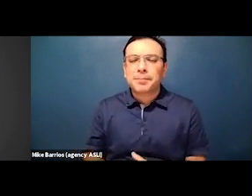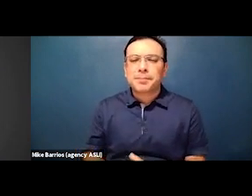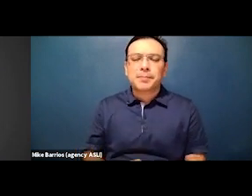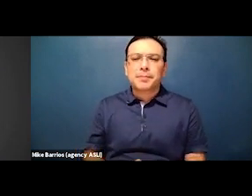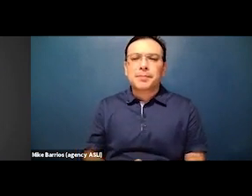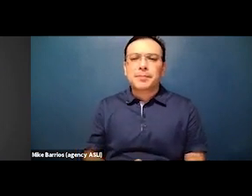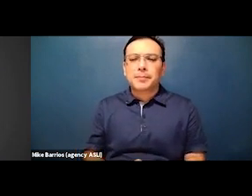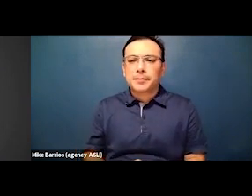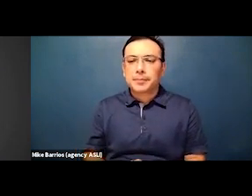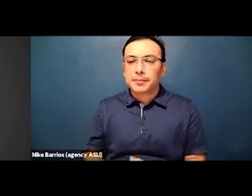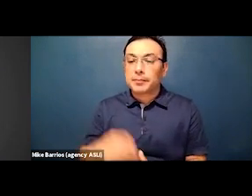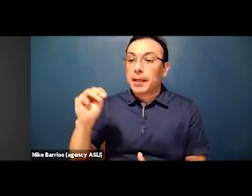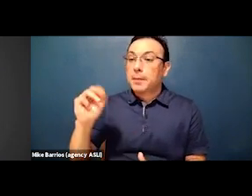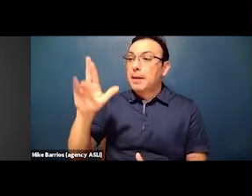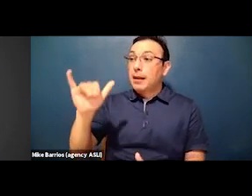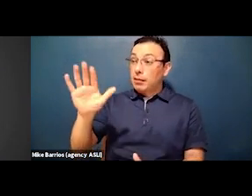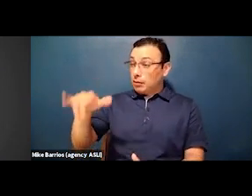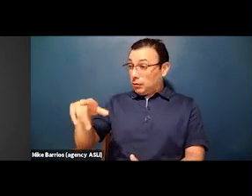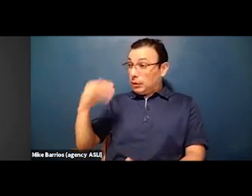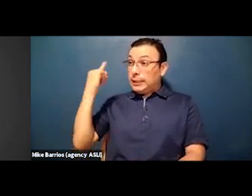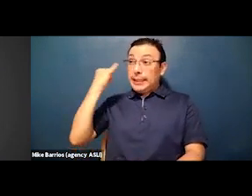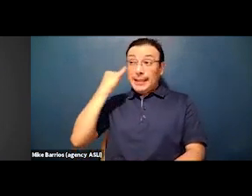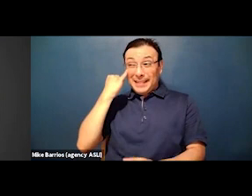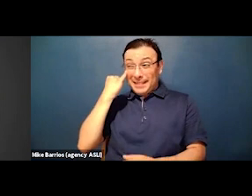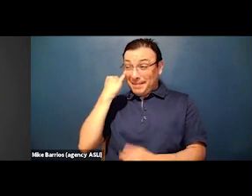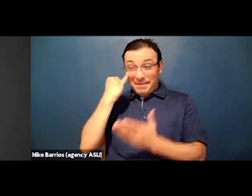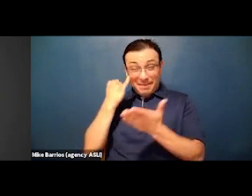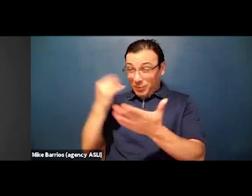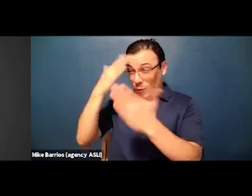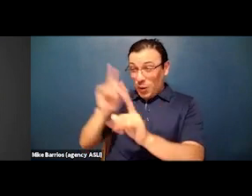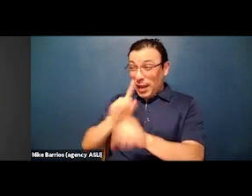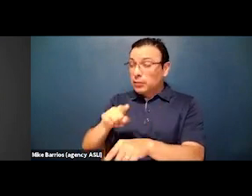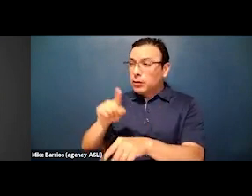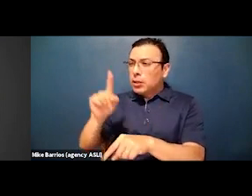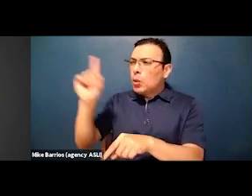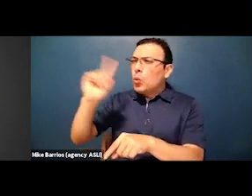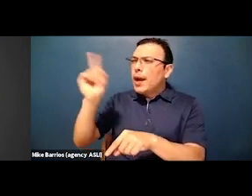Do you know where we can refer this individual, or is there a number that we can reach out and find out?